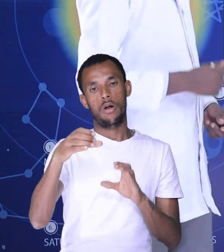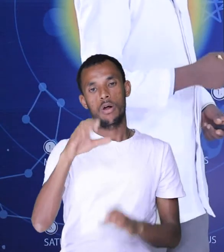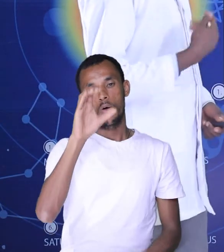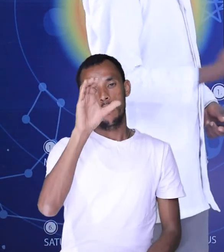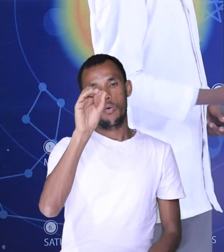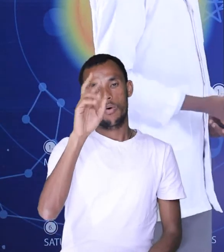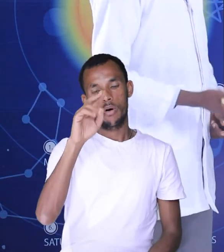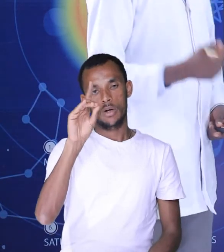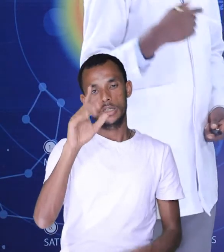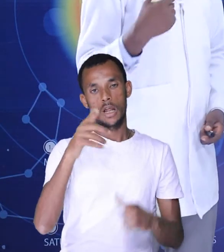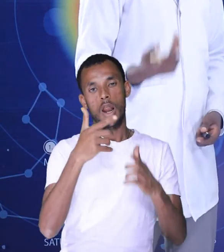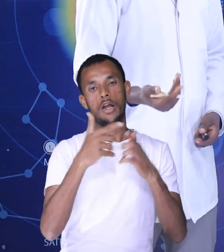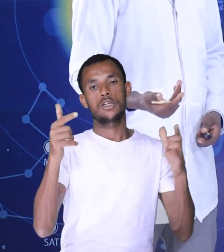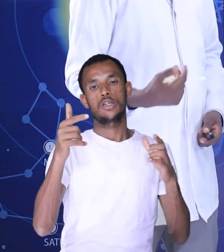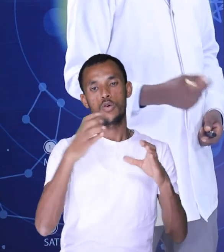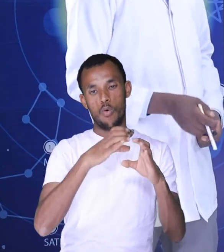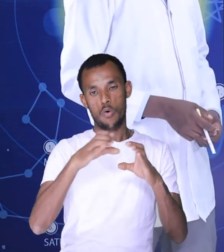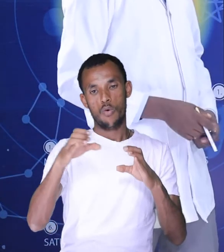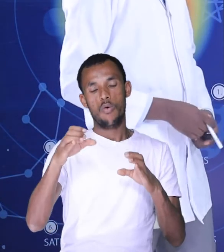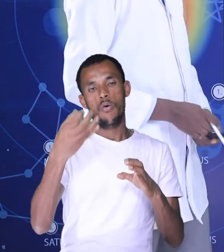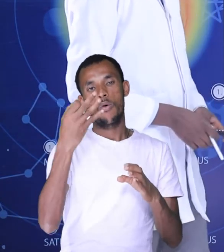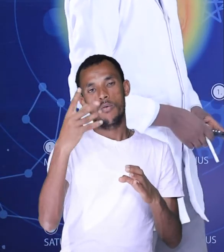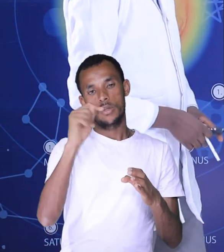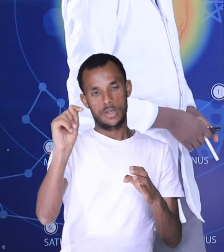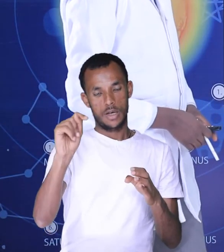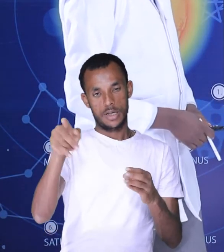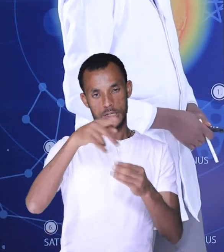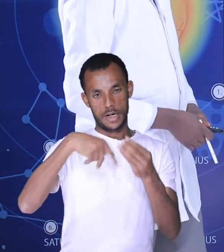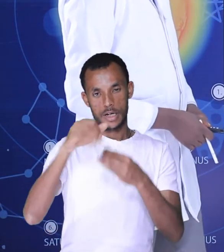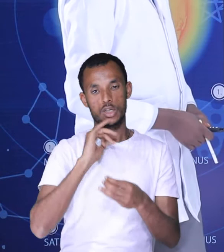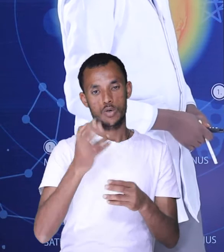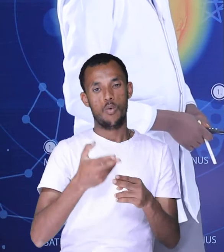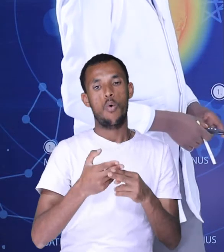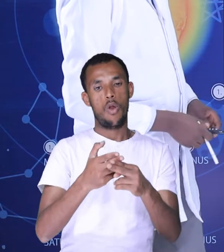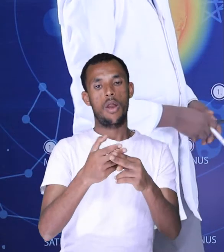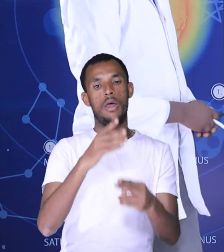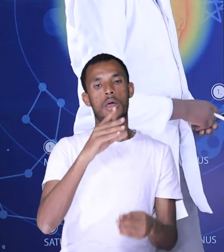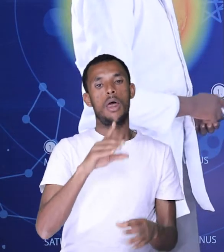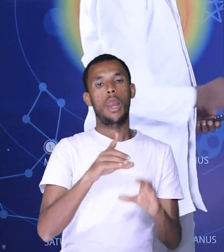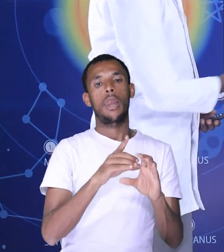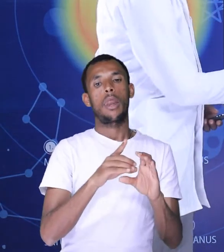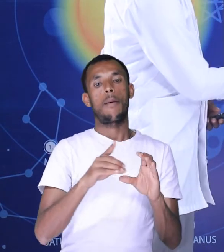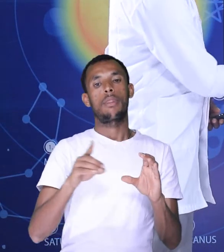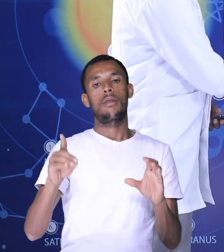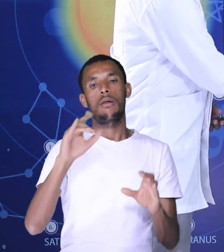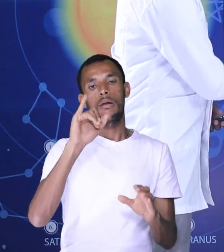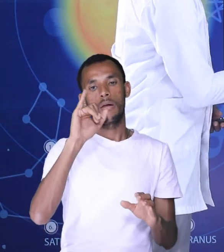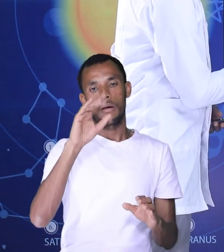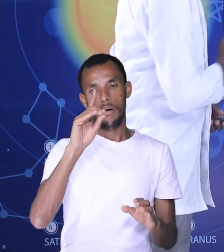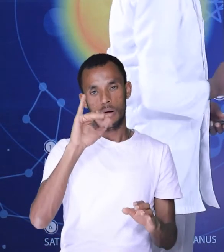And the largest chord of a circle is called a diameter. Another